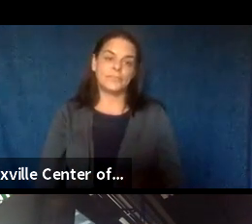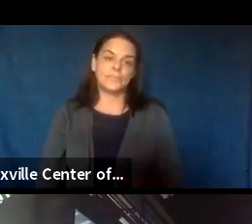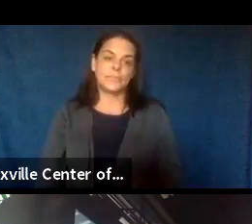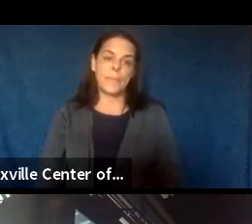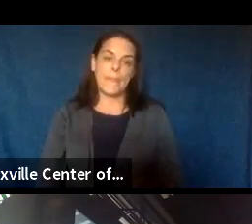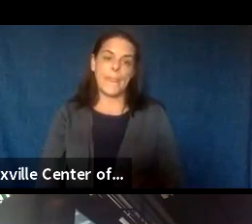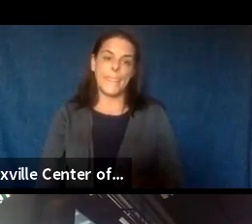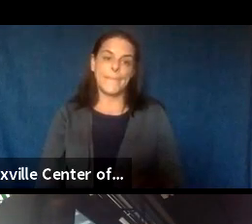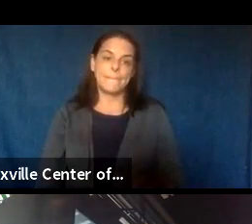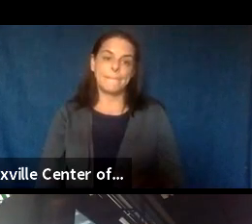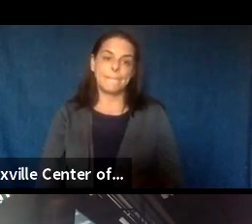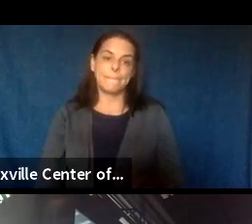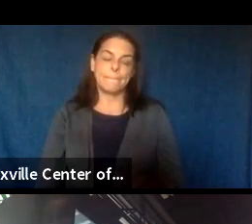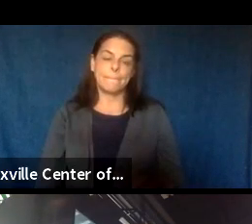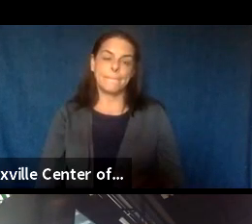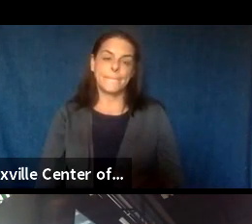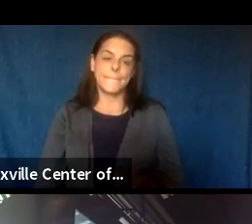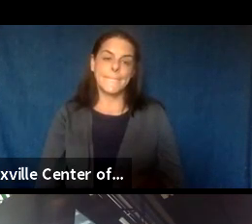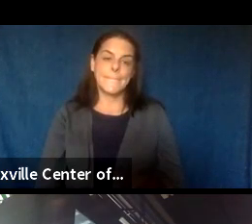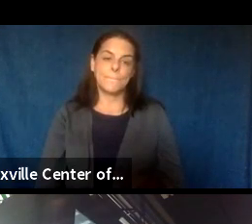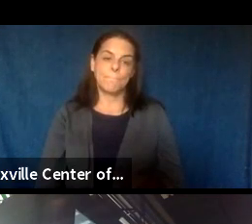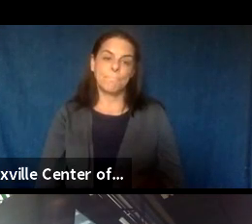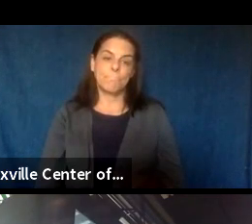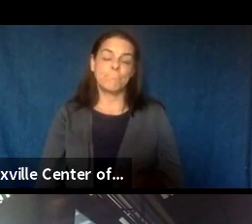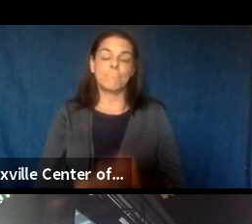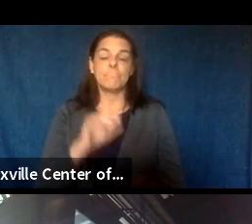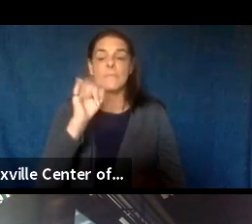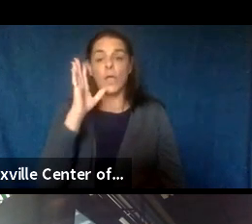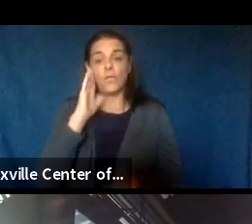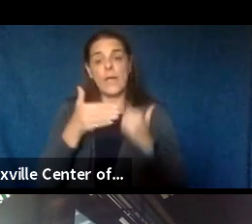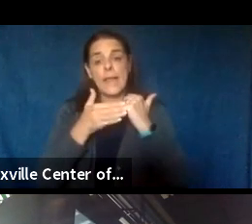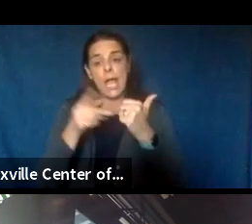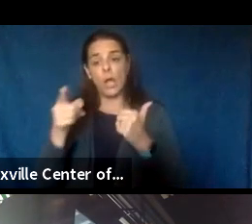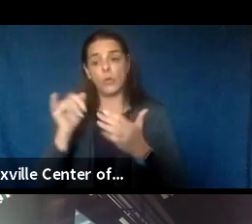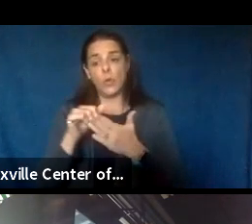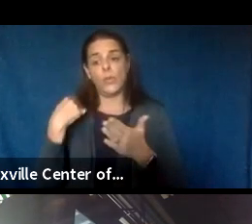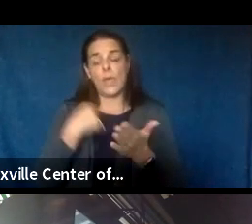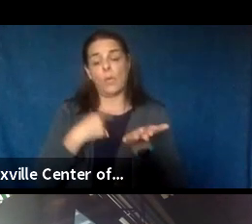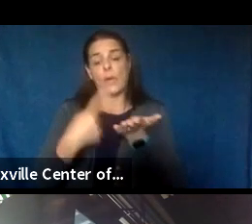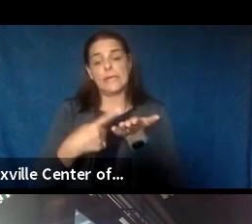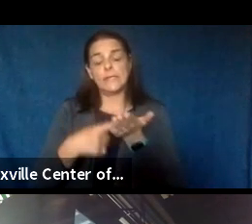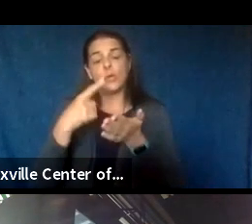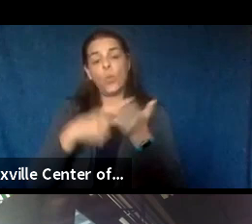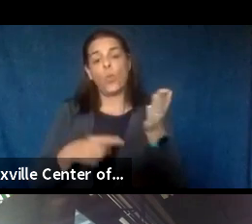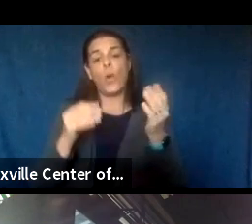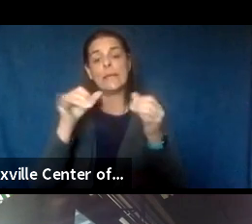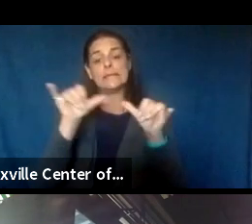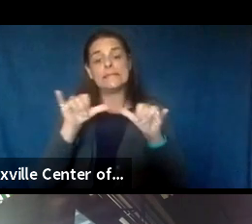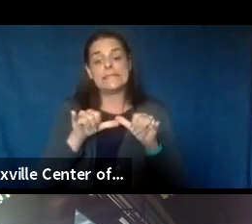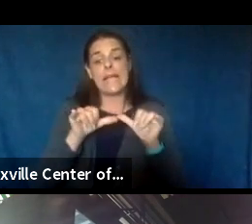that we debated what would be a more appropriate gathering size for a group